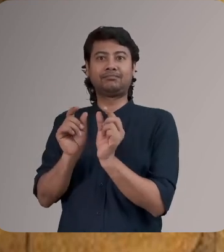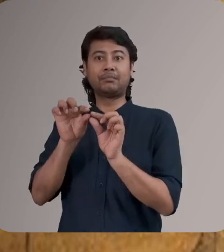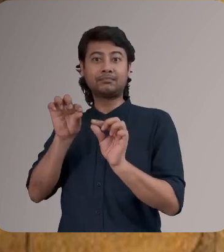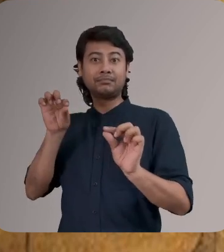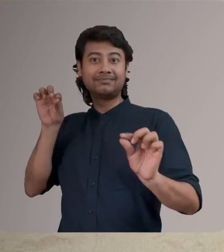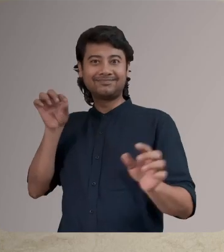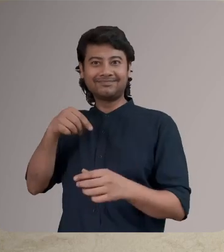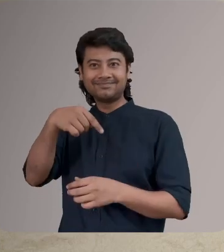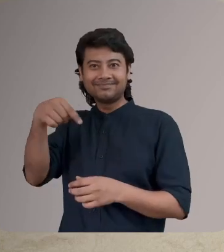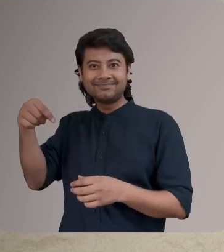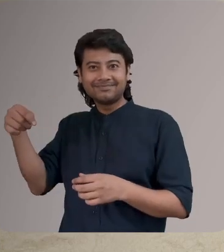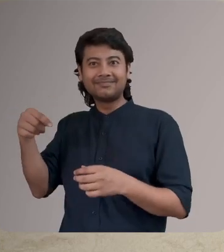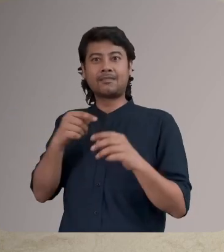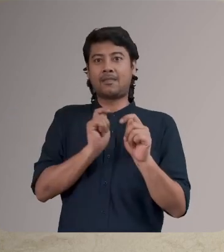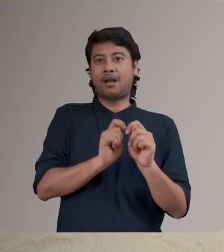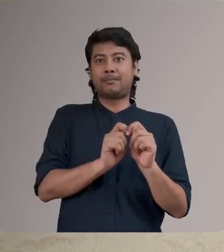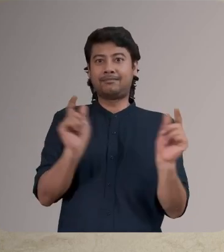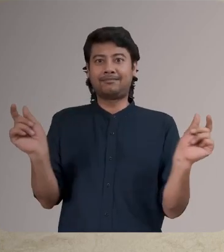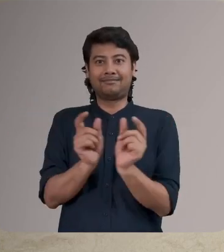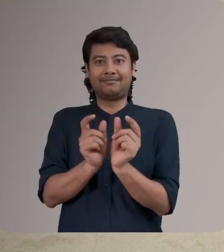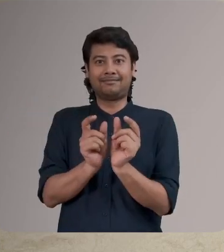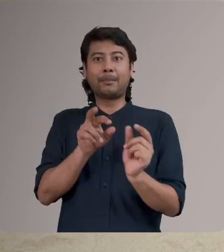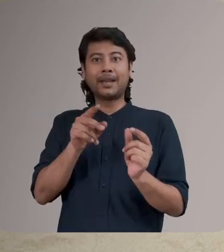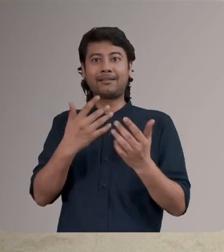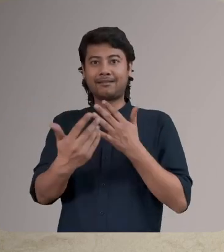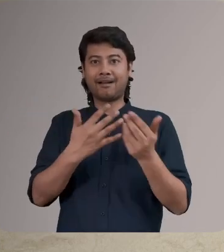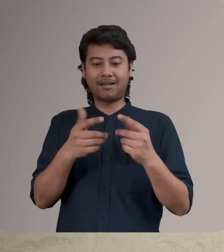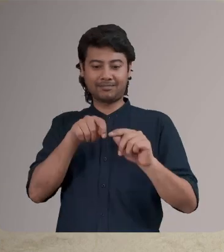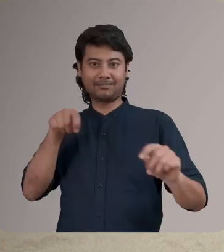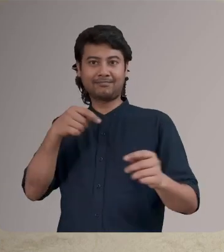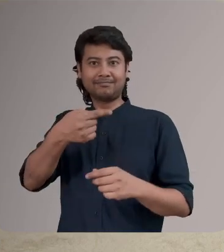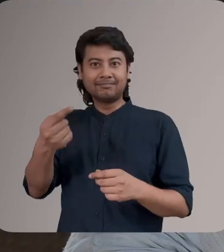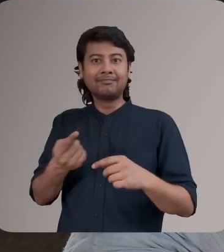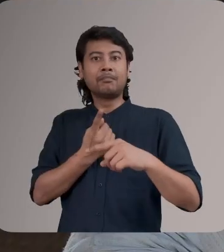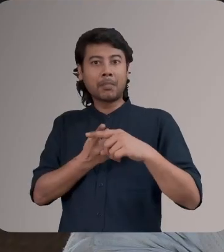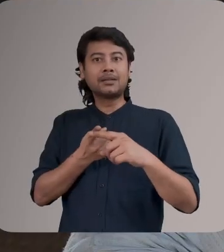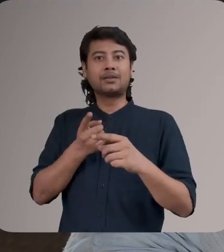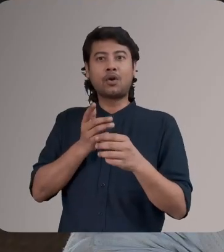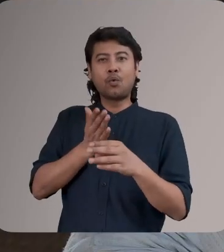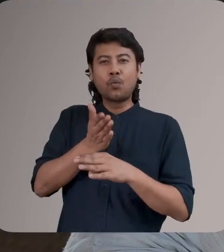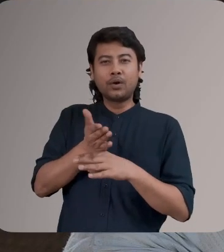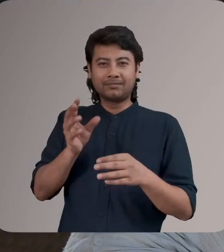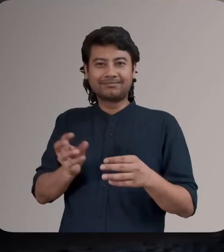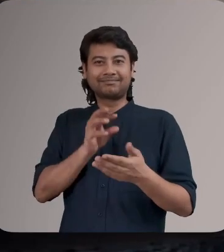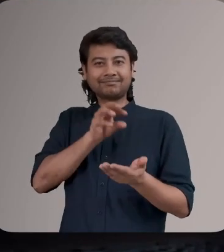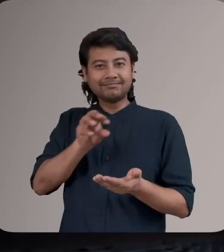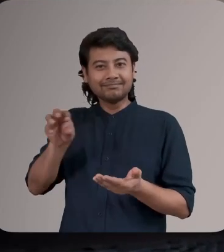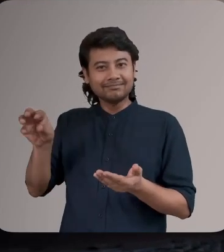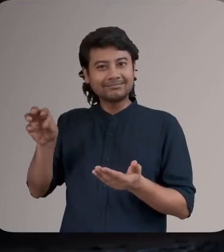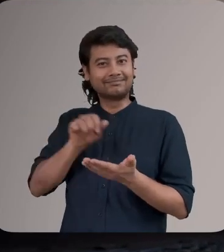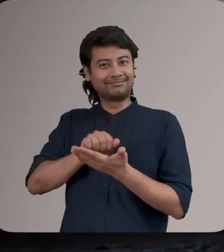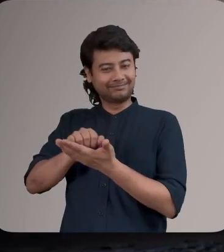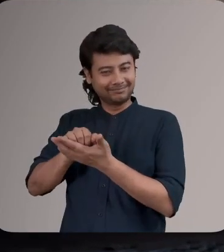India. Kalam, meaning a pen, and Kari, meaning work, translate into a technique that blends hand painting, drawing, and